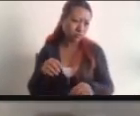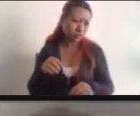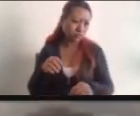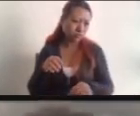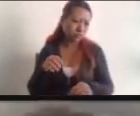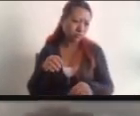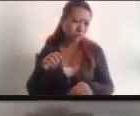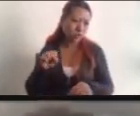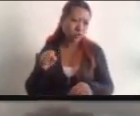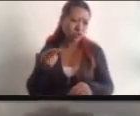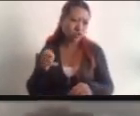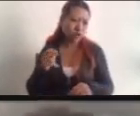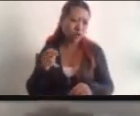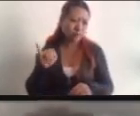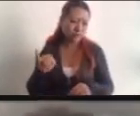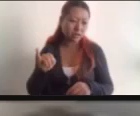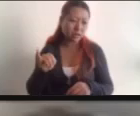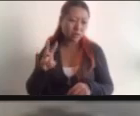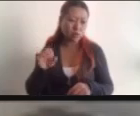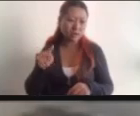Directorate. Dave